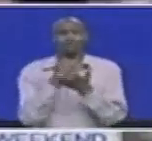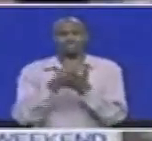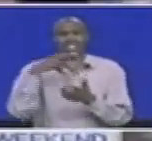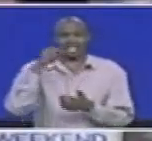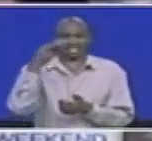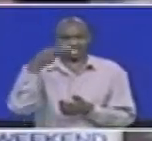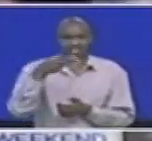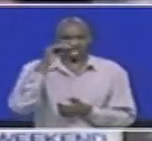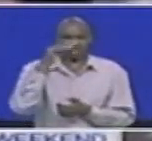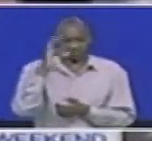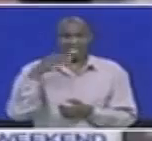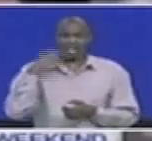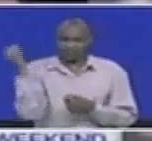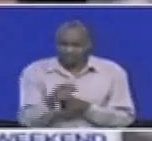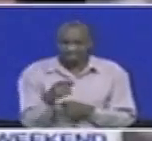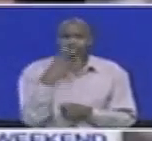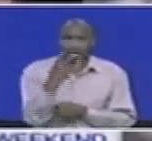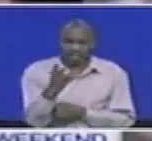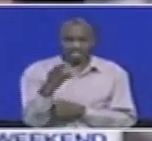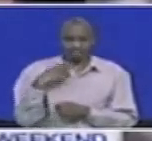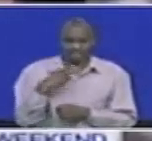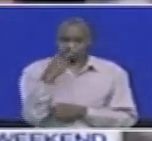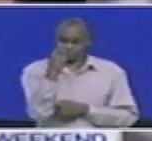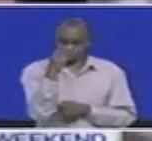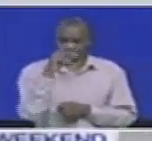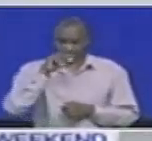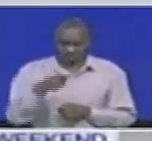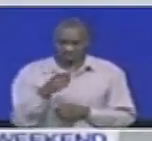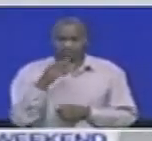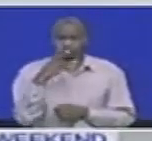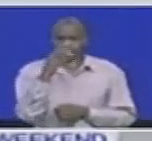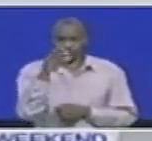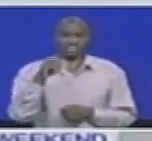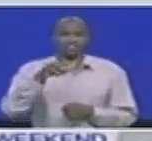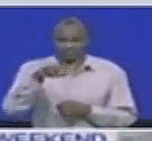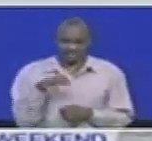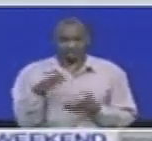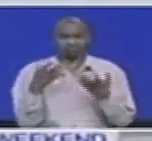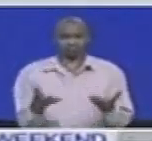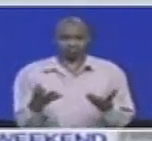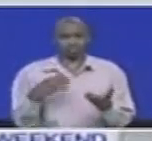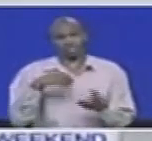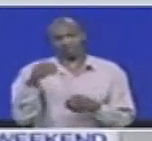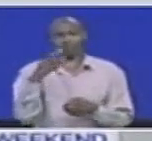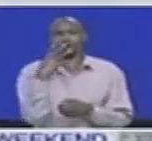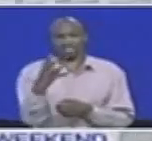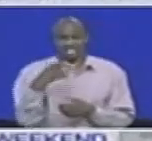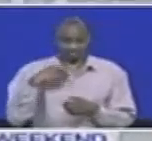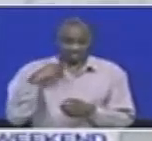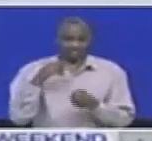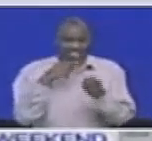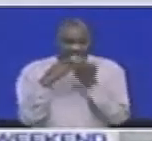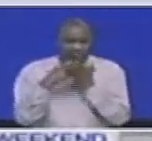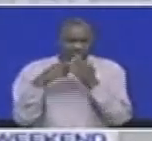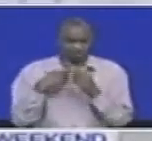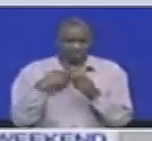points. Napeleka 400 every month na inanikosti 240 kupeleka every month. Kiplimo has been in negotiations with NHIF and